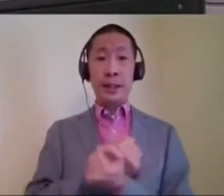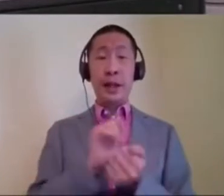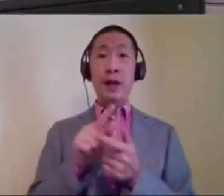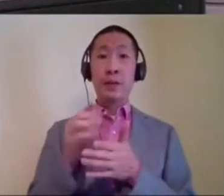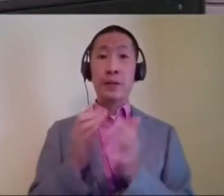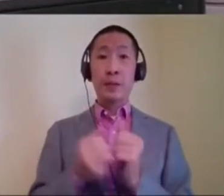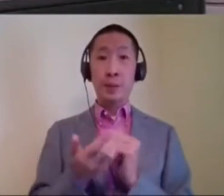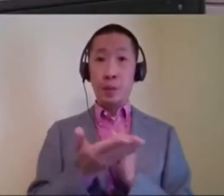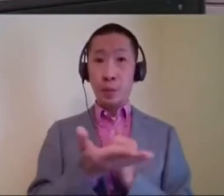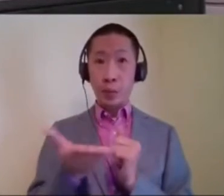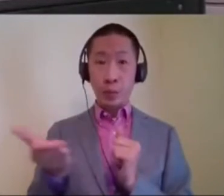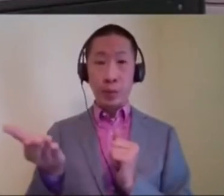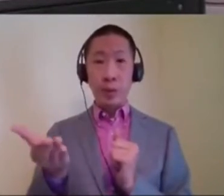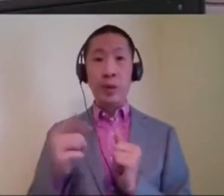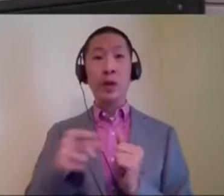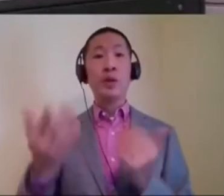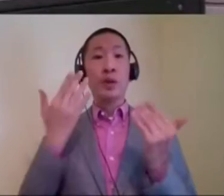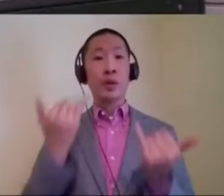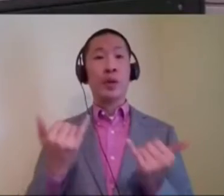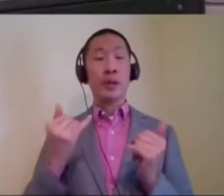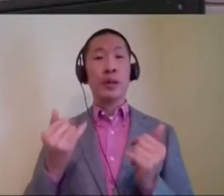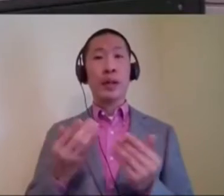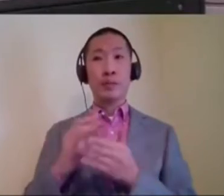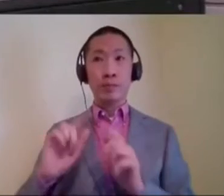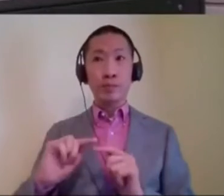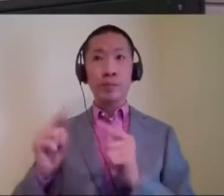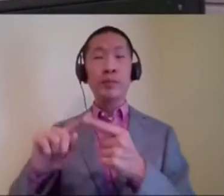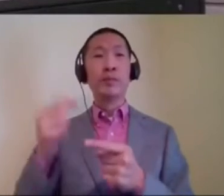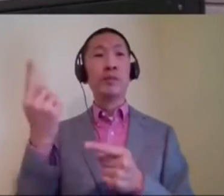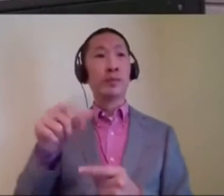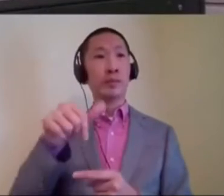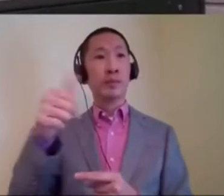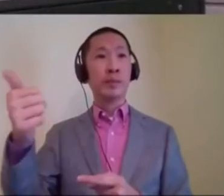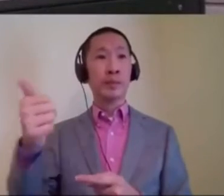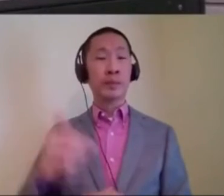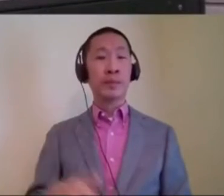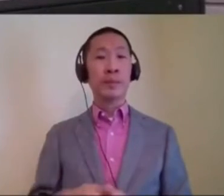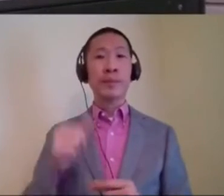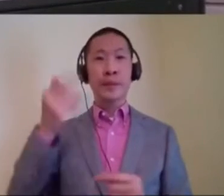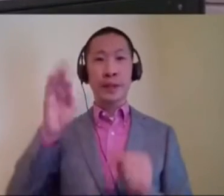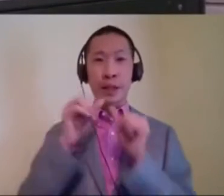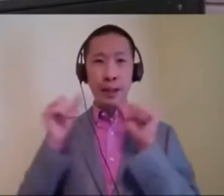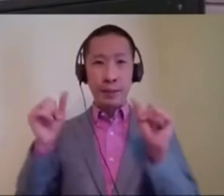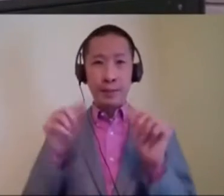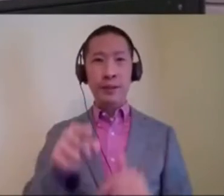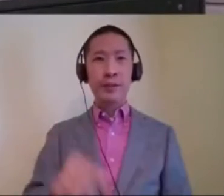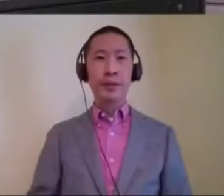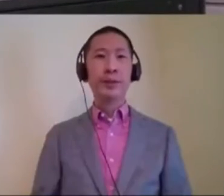you, you now pass it along and give it to someone else. God bless you.